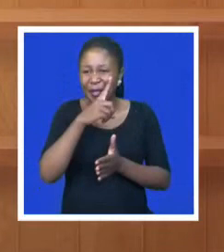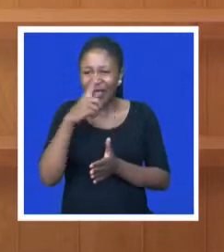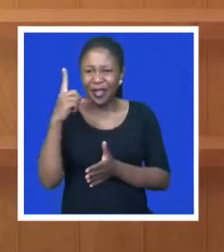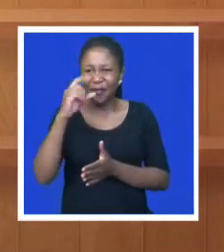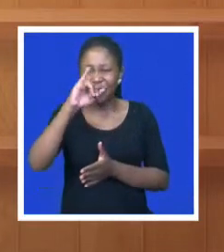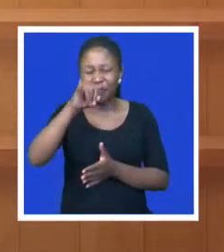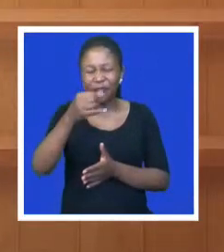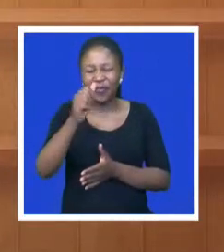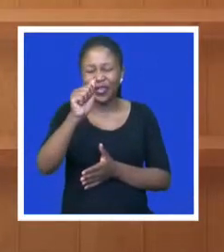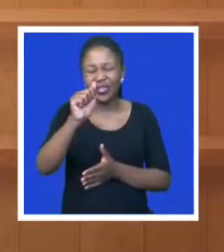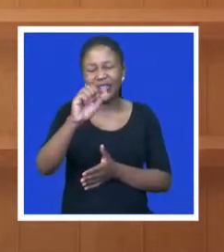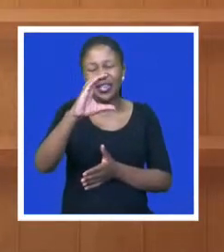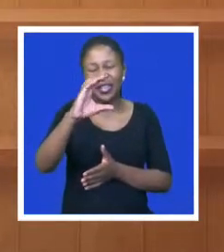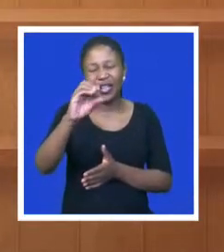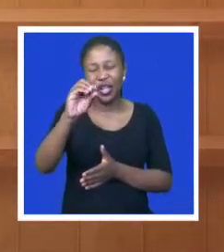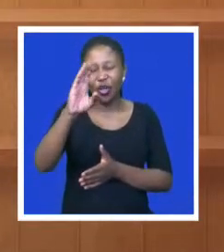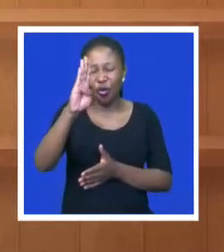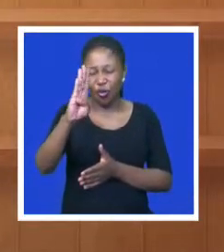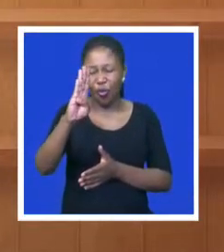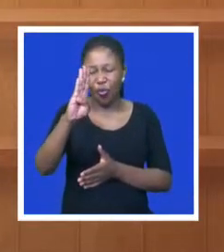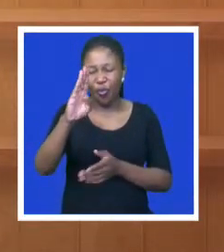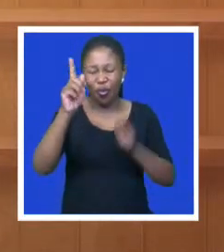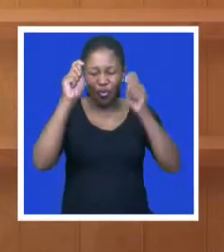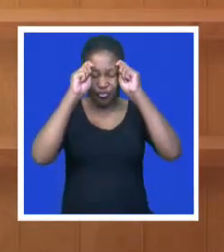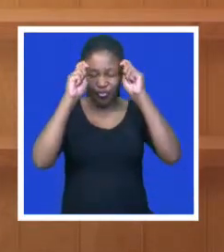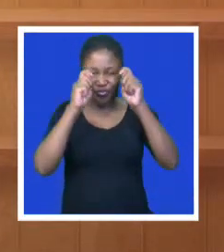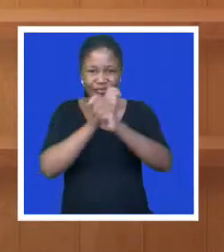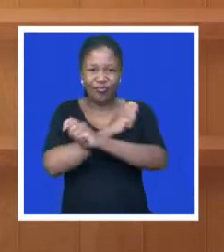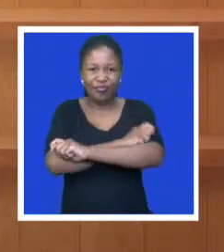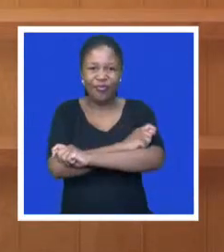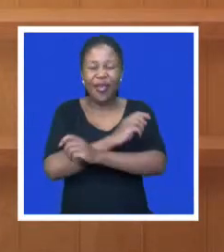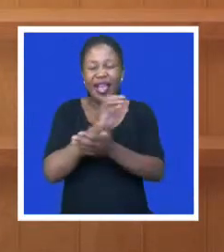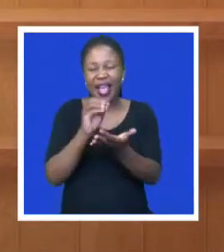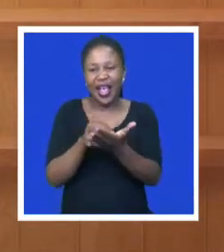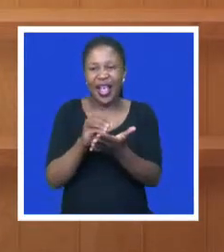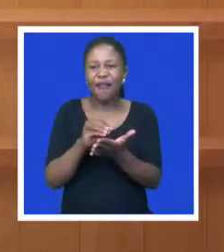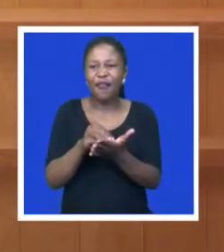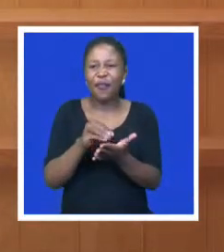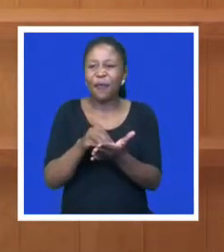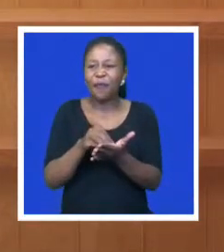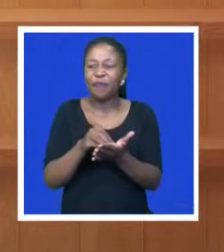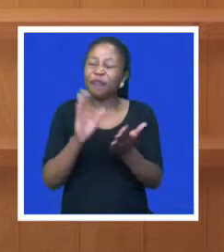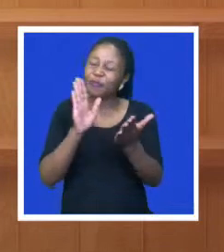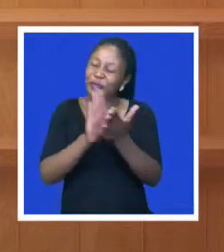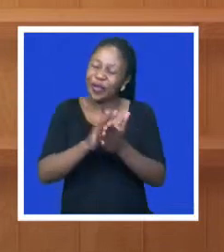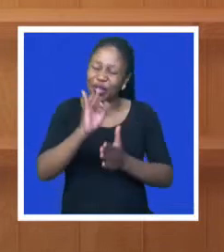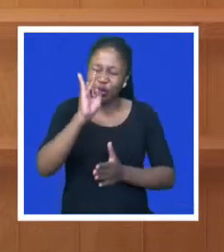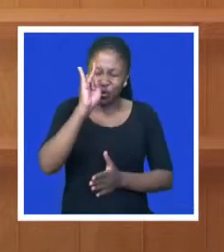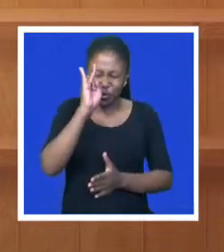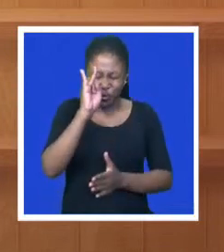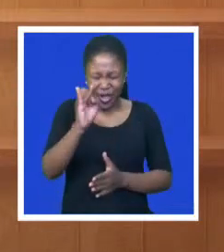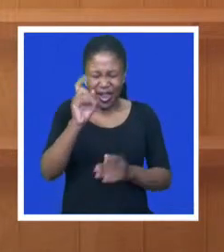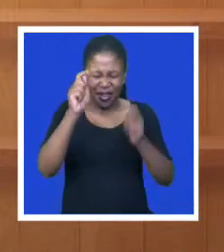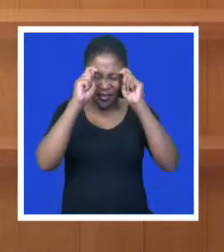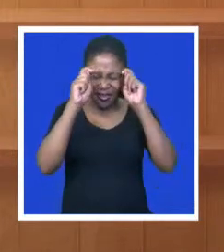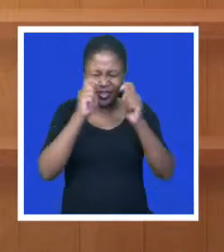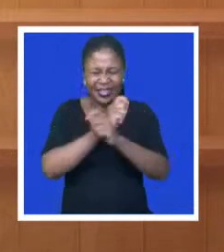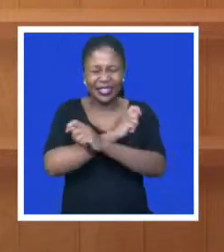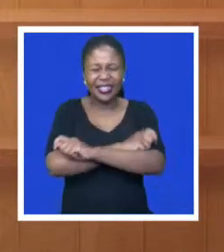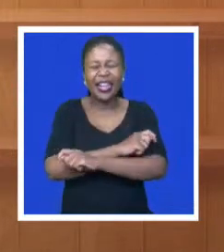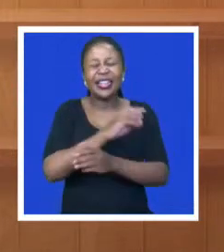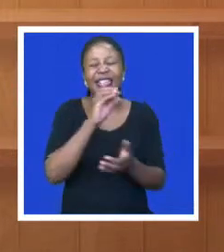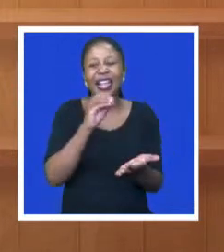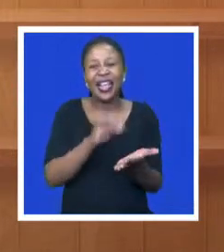sons, and the 12 sons will make the tribes of Israel. Unfortunately, the sons, they